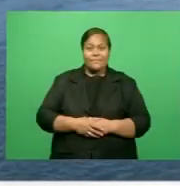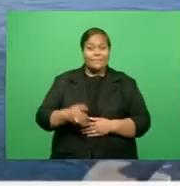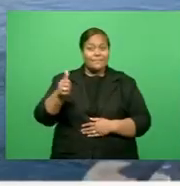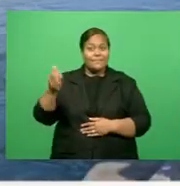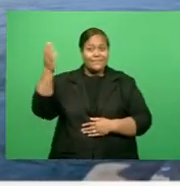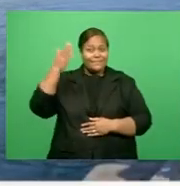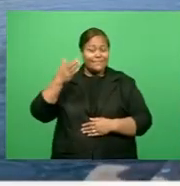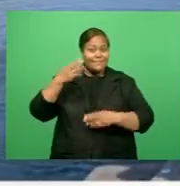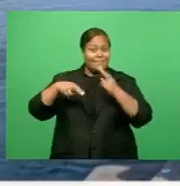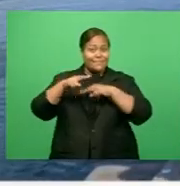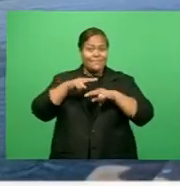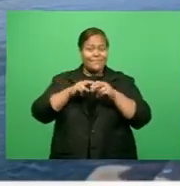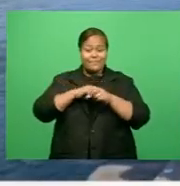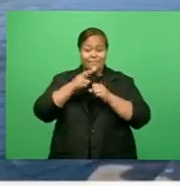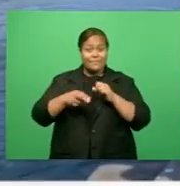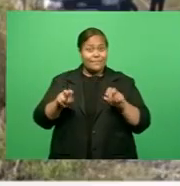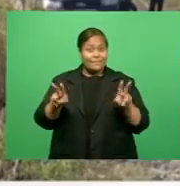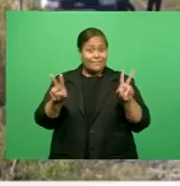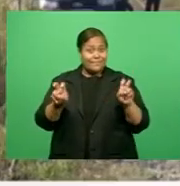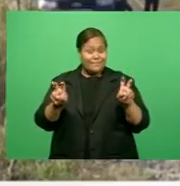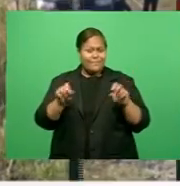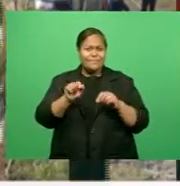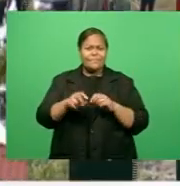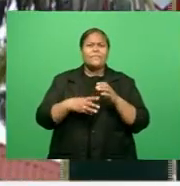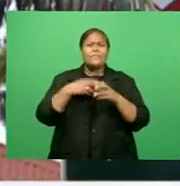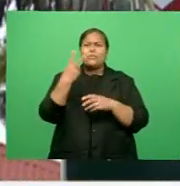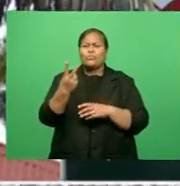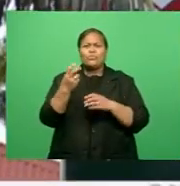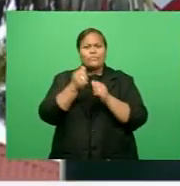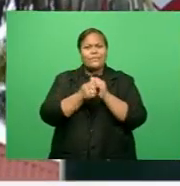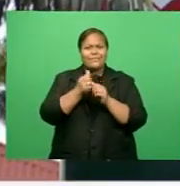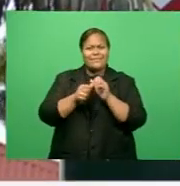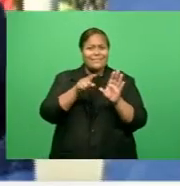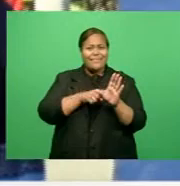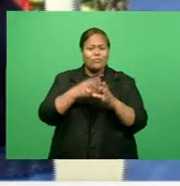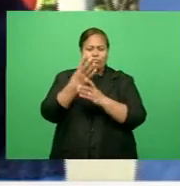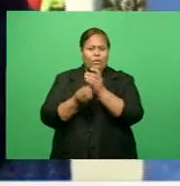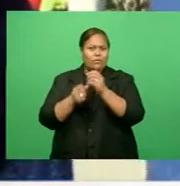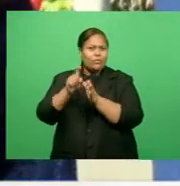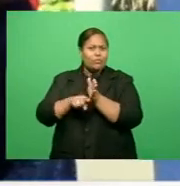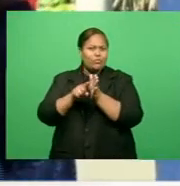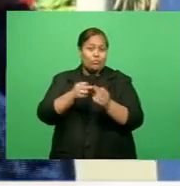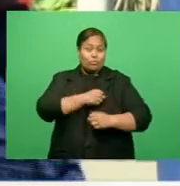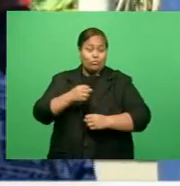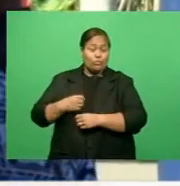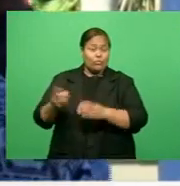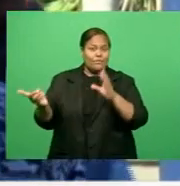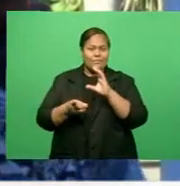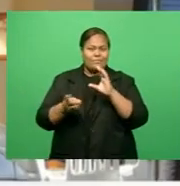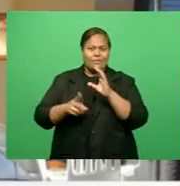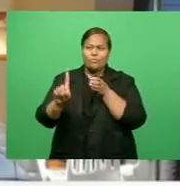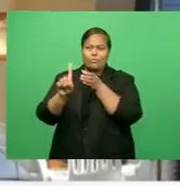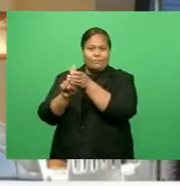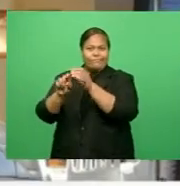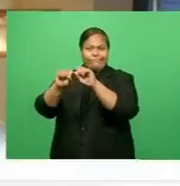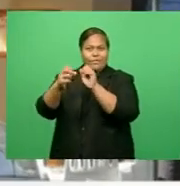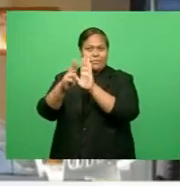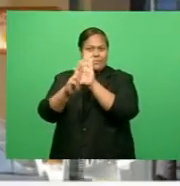Good evening, Fiji. In this bulletin, teenage brothers drown in Lautoka. Soldier to be disciplined for quarantine breach.